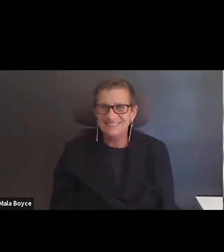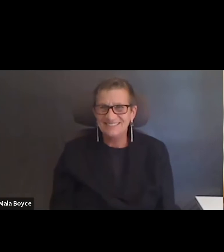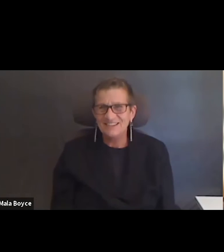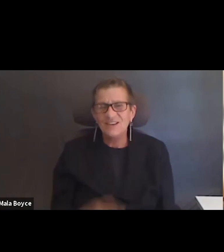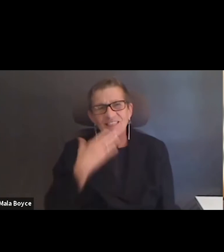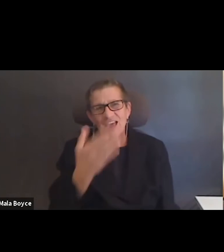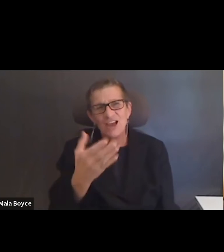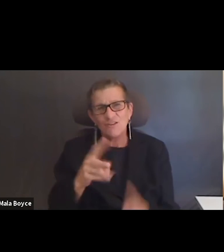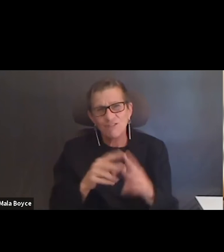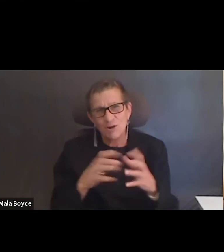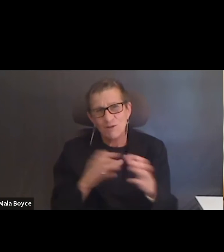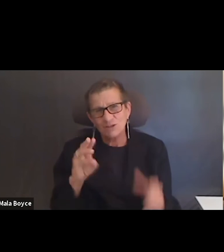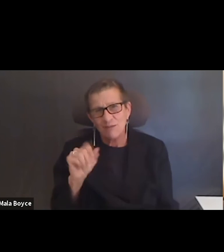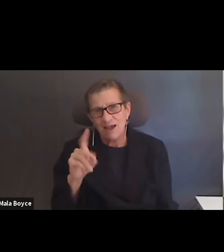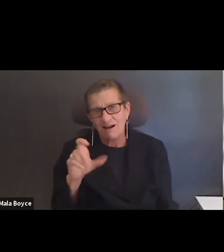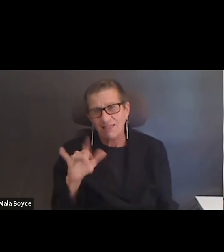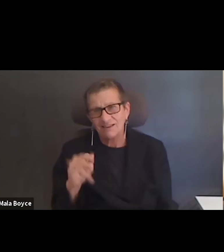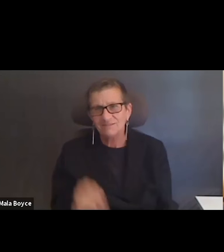Thank you very much, Madeline.